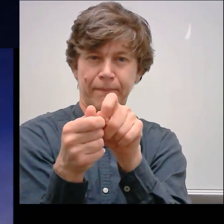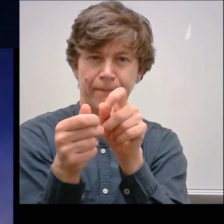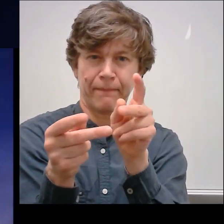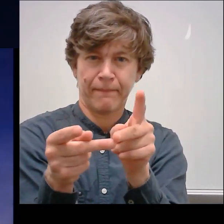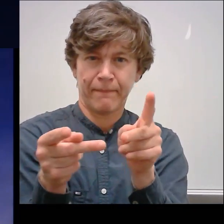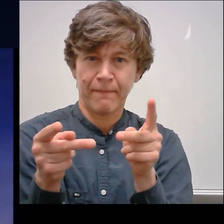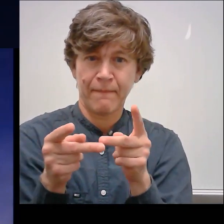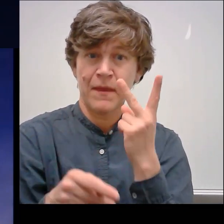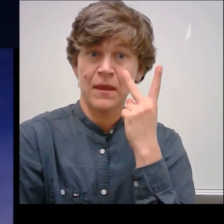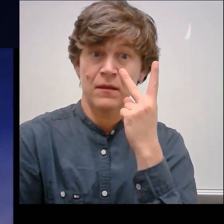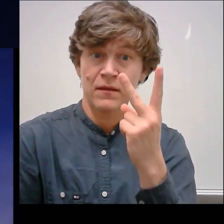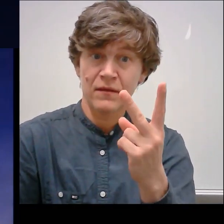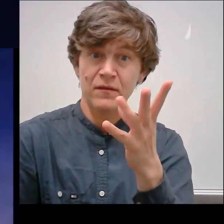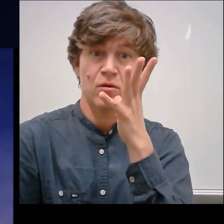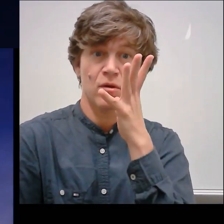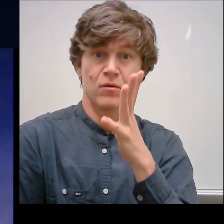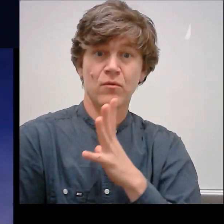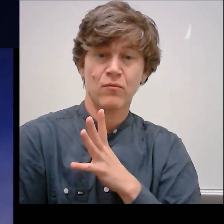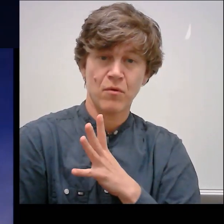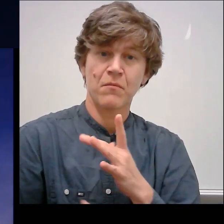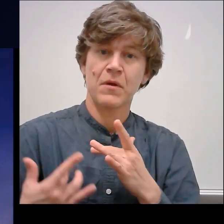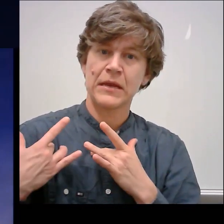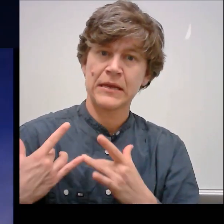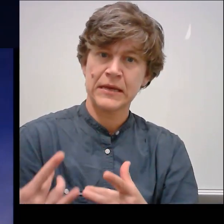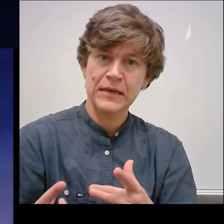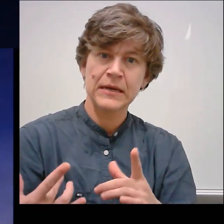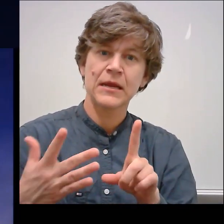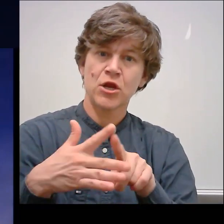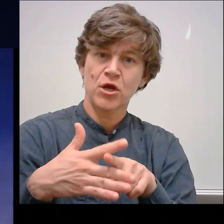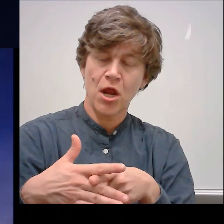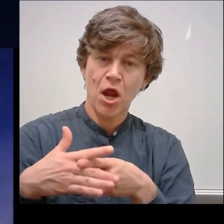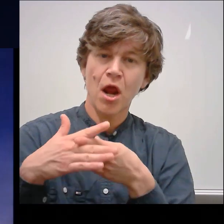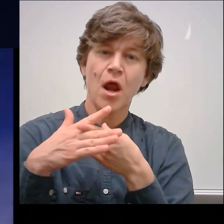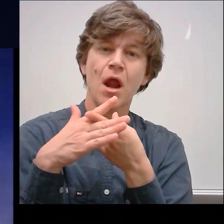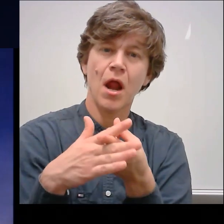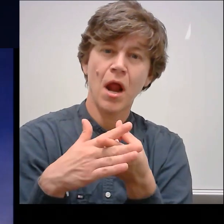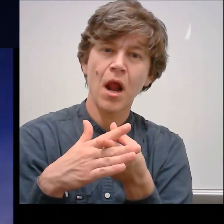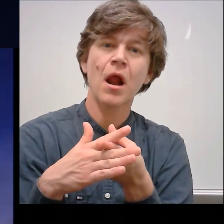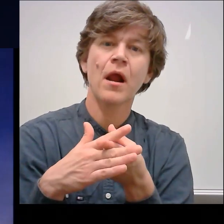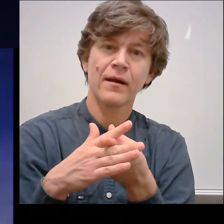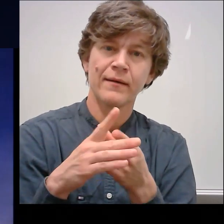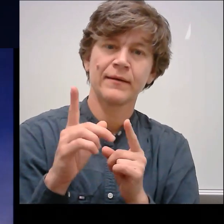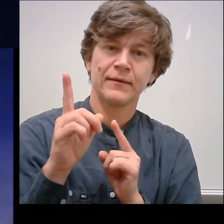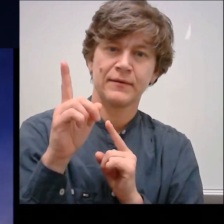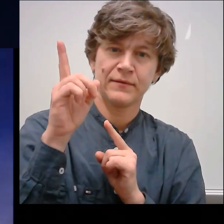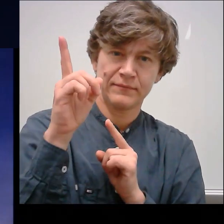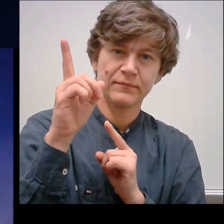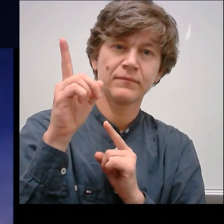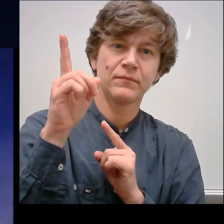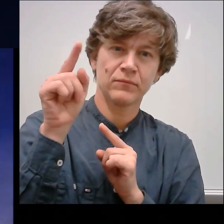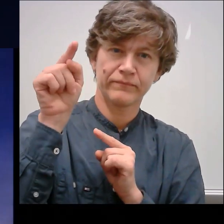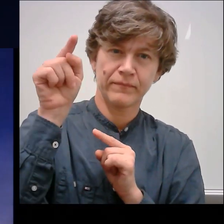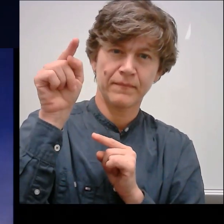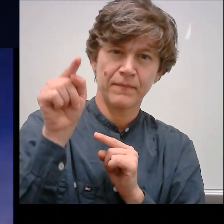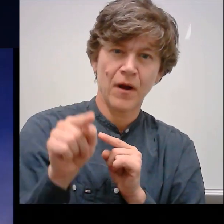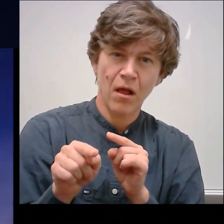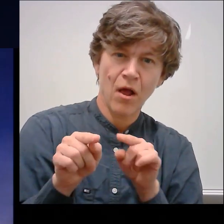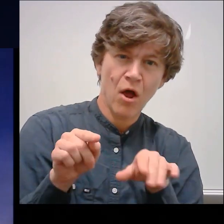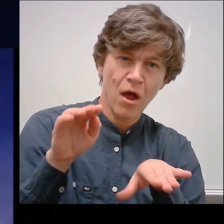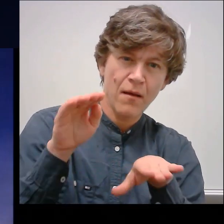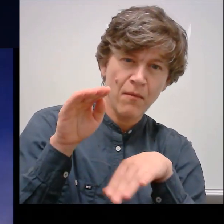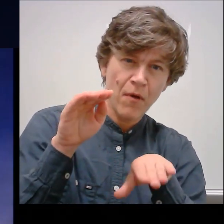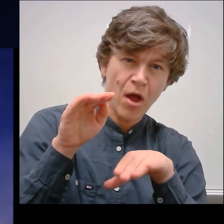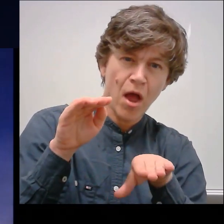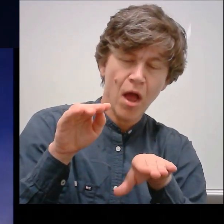female form, it's likely that we start at the rocks, as the contrast of value is high, but are quickly directed up along